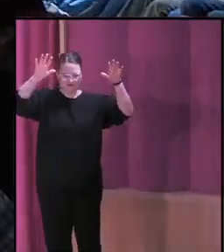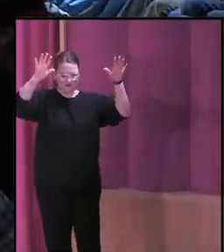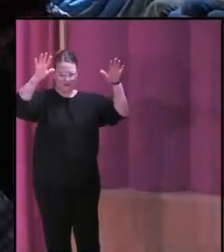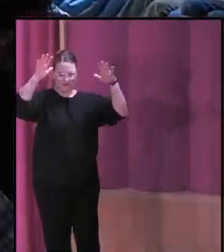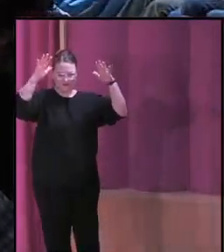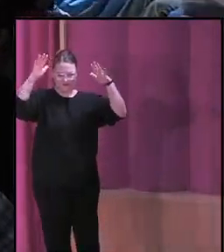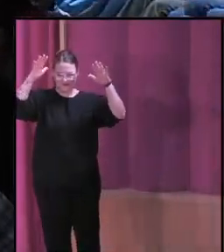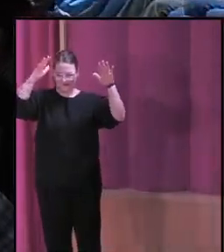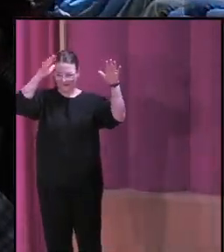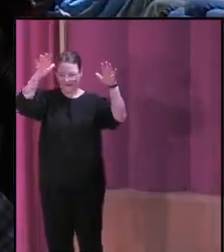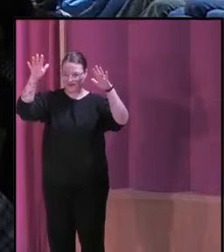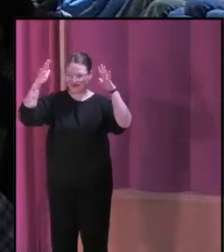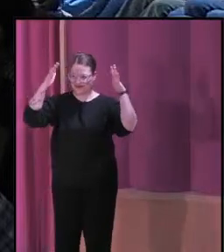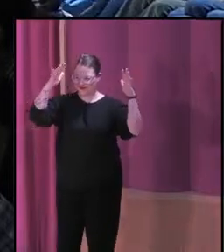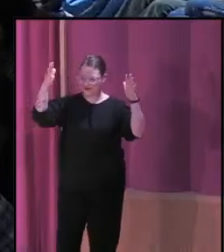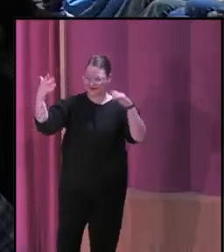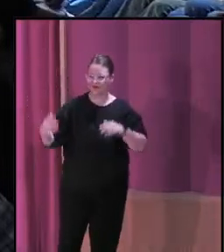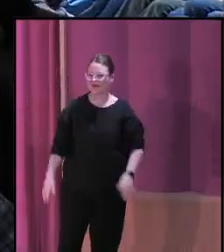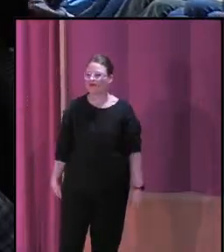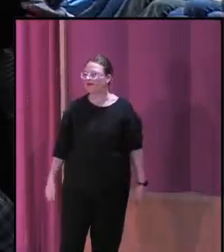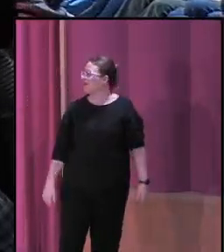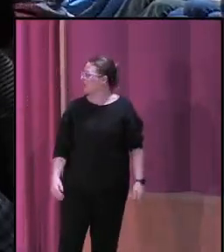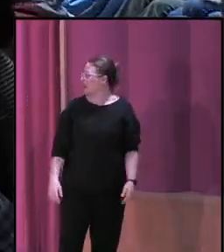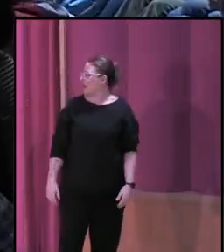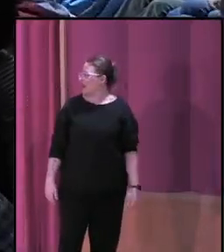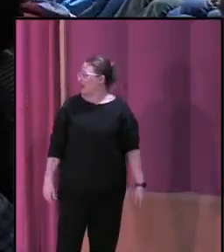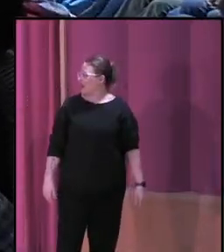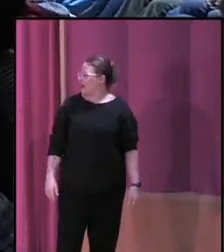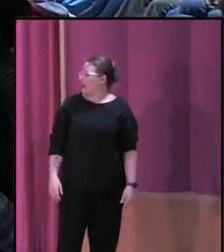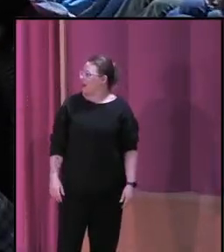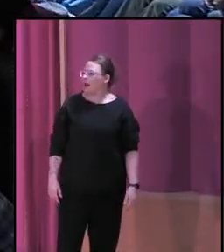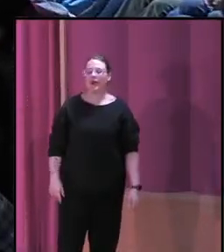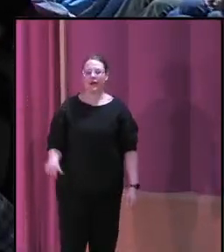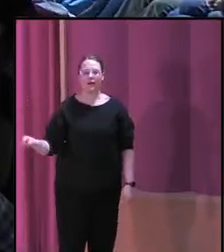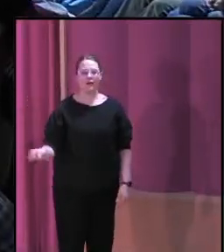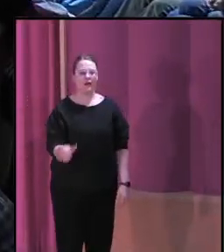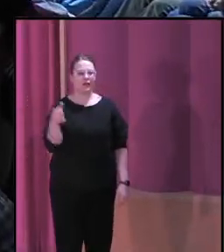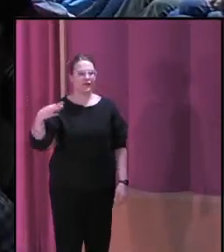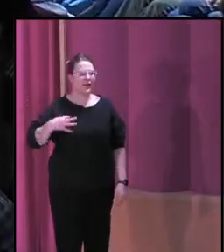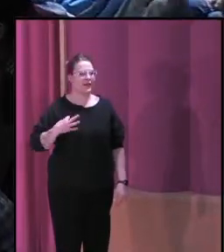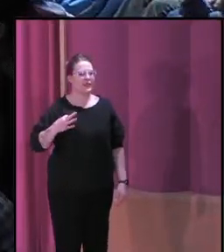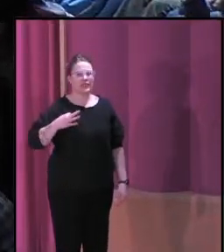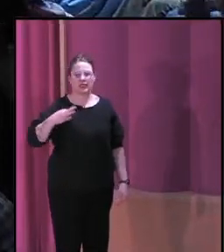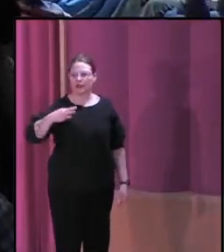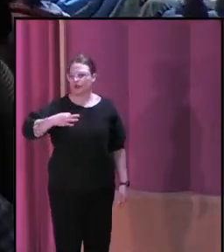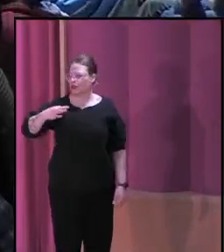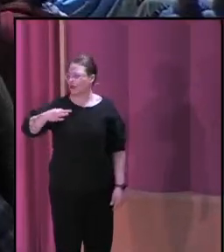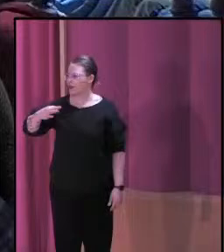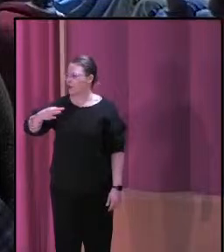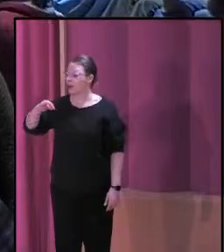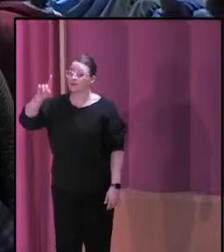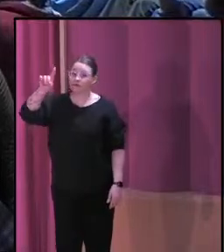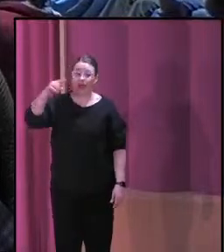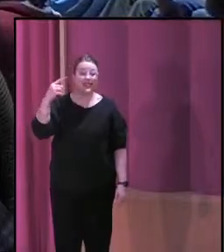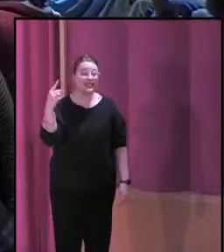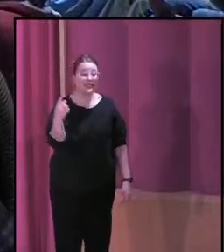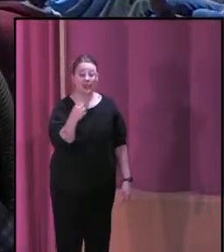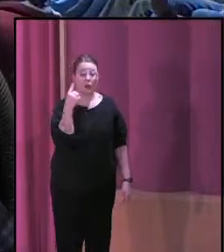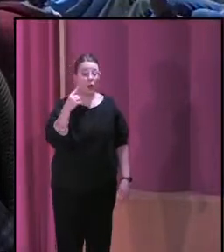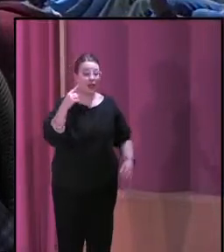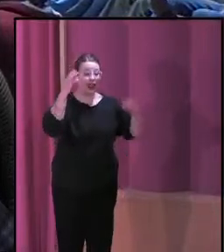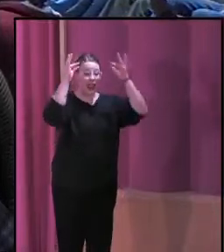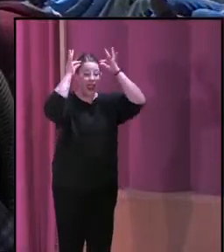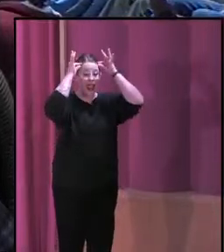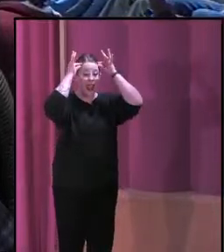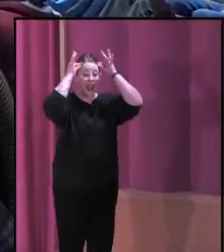I need another volunteer. And for this one, I need someone whose hair is either